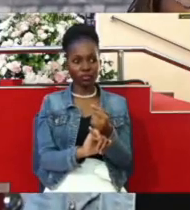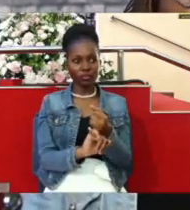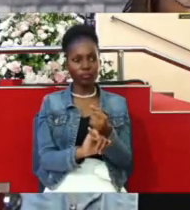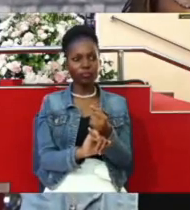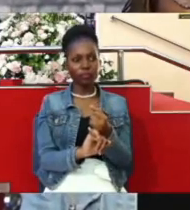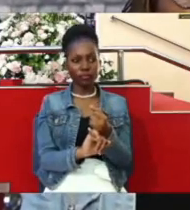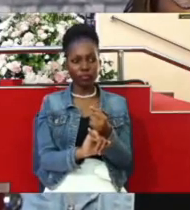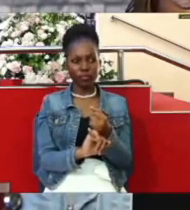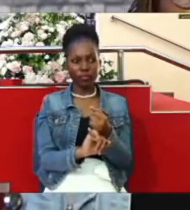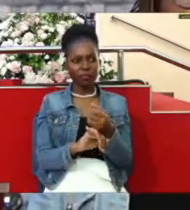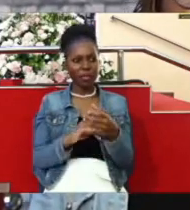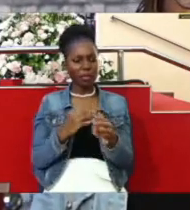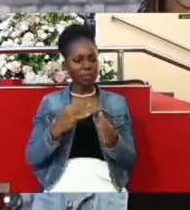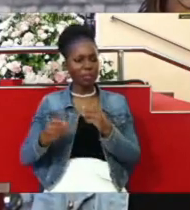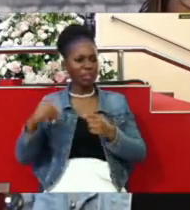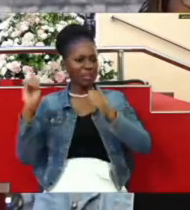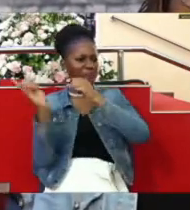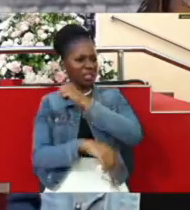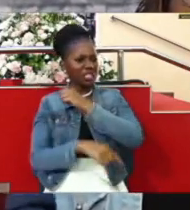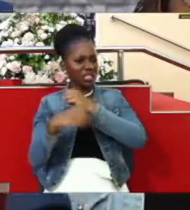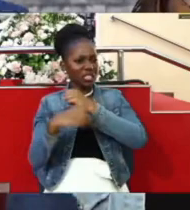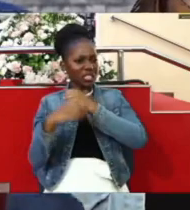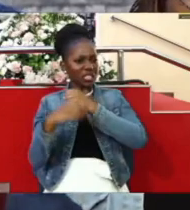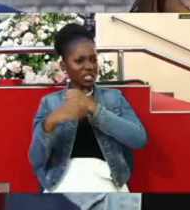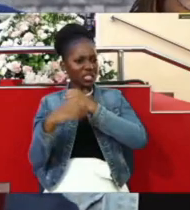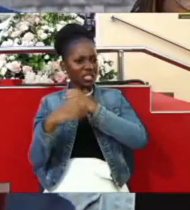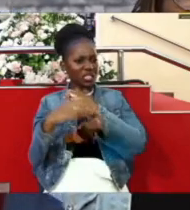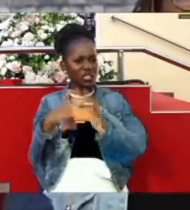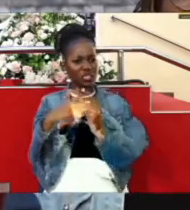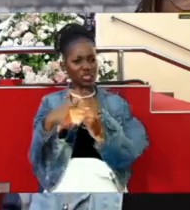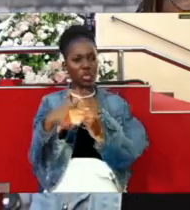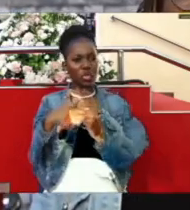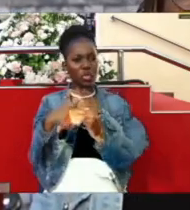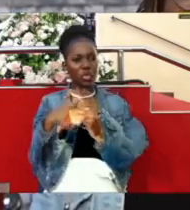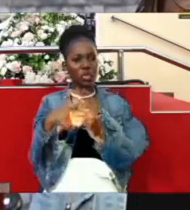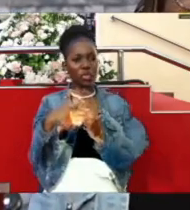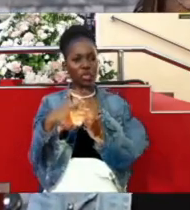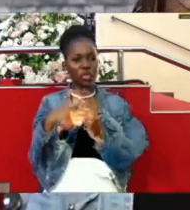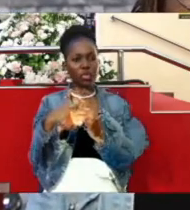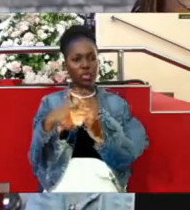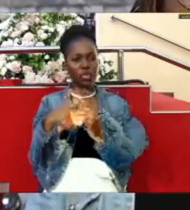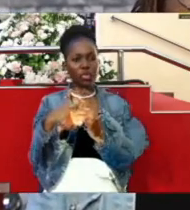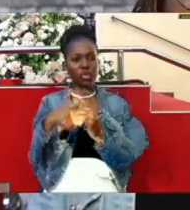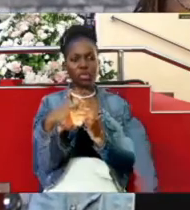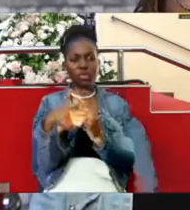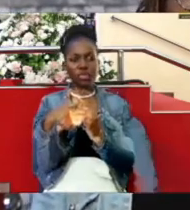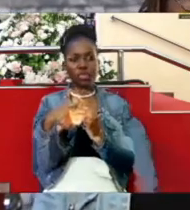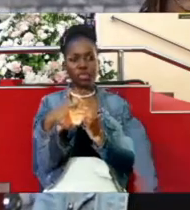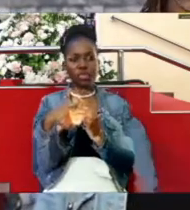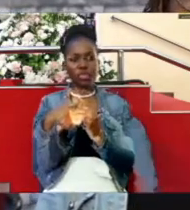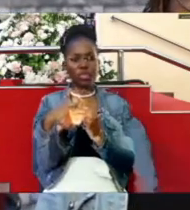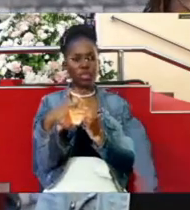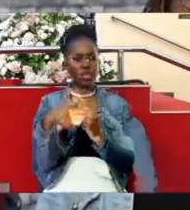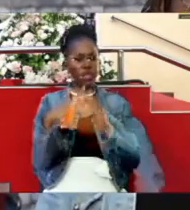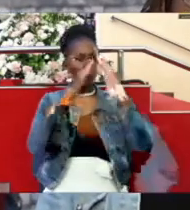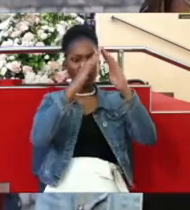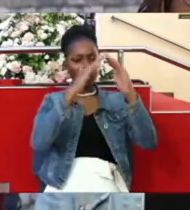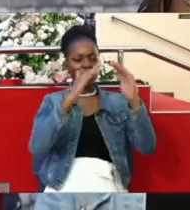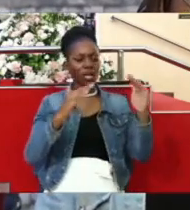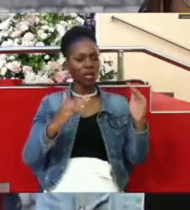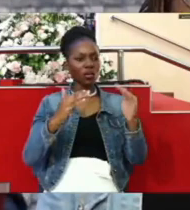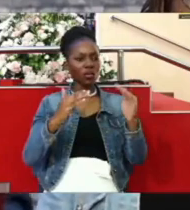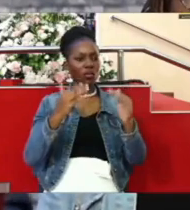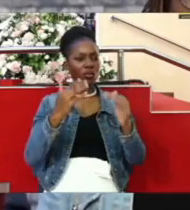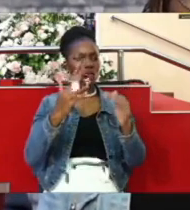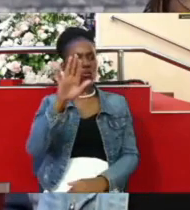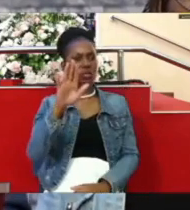bwanako anaweza kukudhulumu. Or even your wife is abusive. Ama pengine bibi yako anakudhulumu. And in that house you don't feel like you want to live